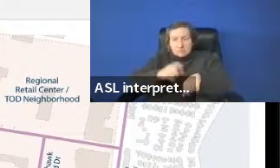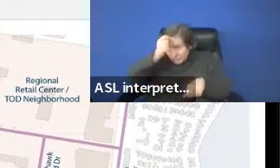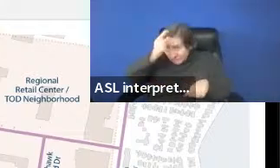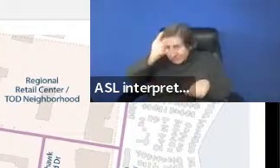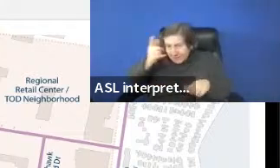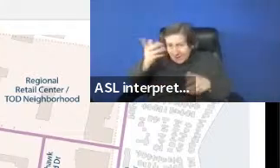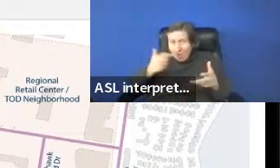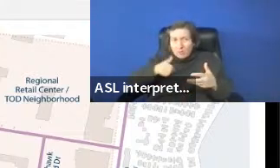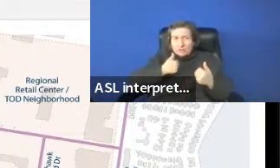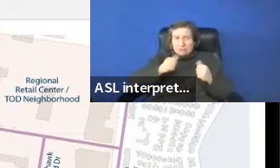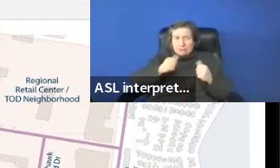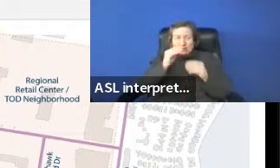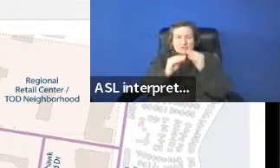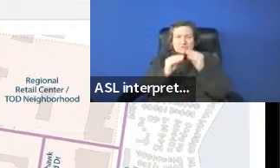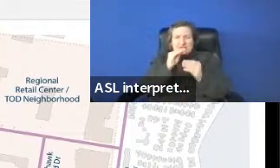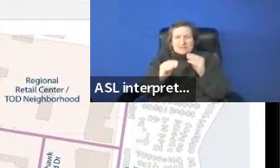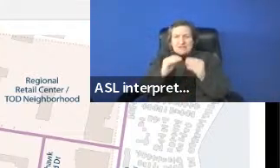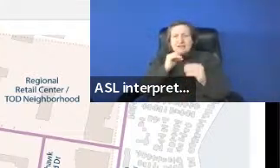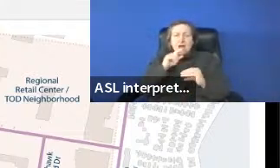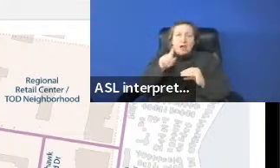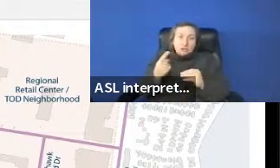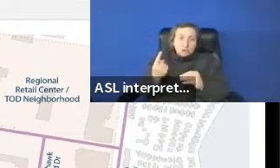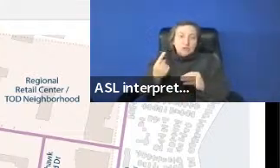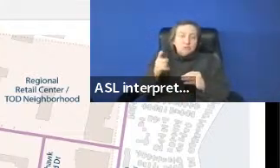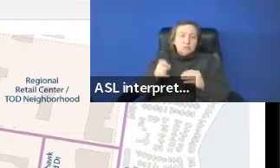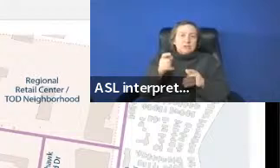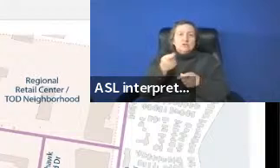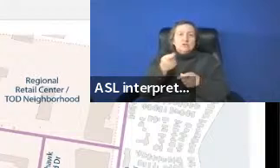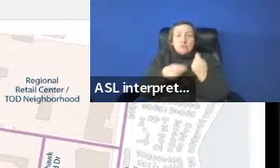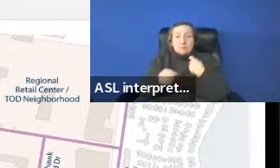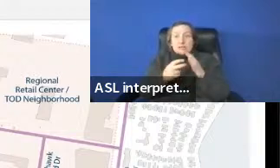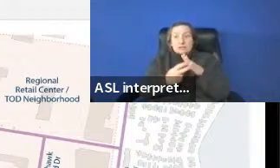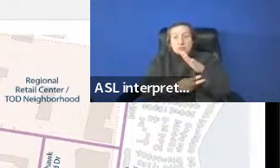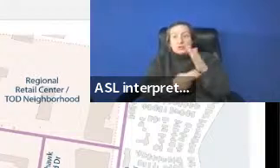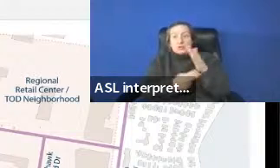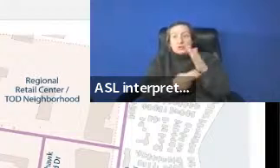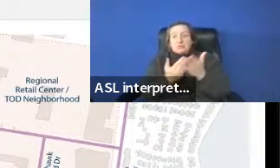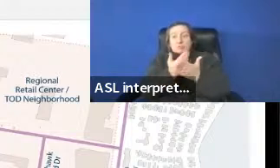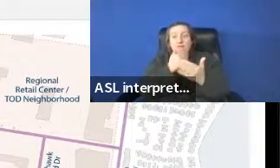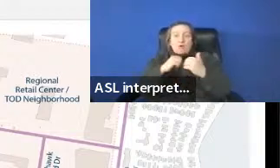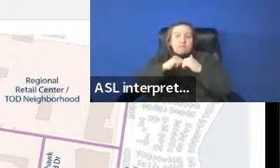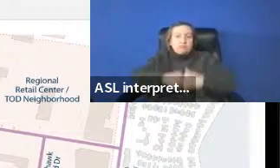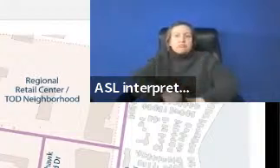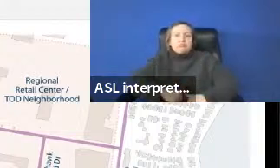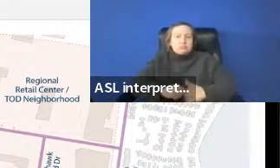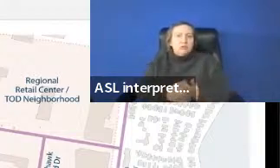to fix, besides the fact that we need to replace the bridge before it falls in the river.